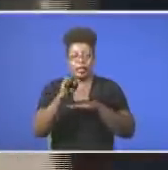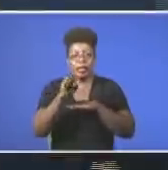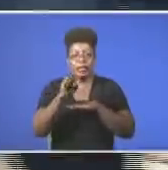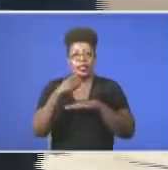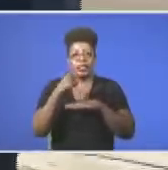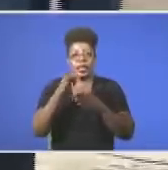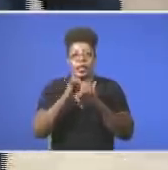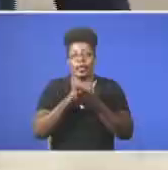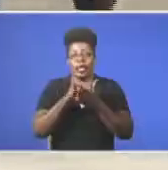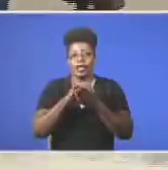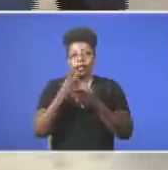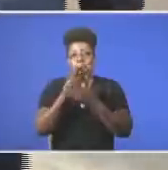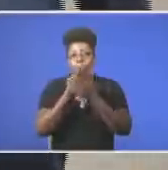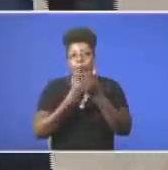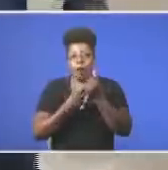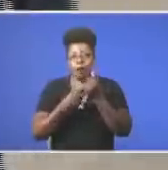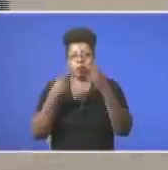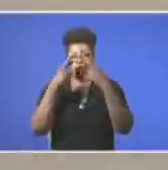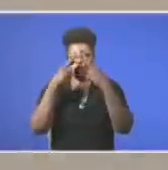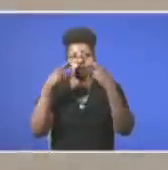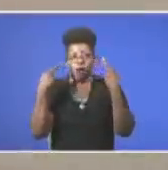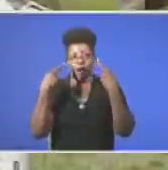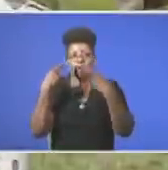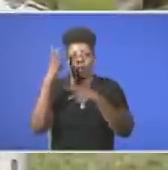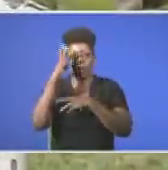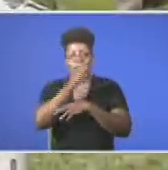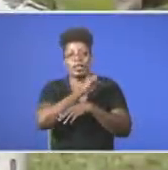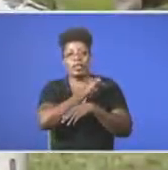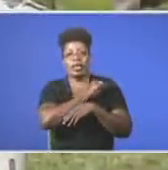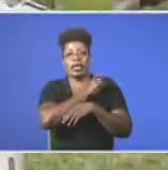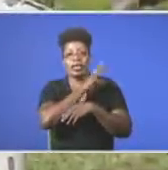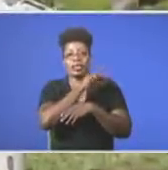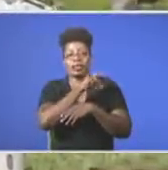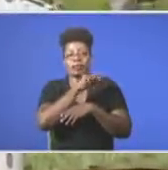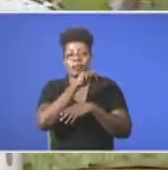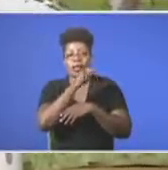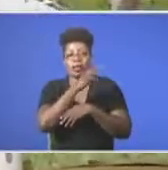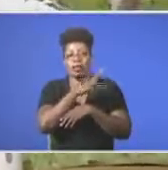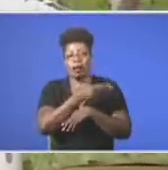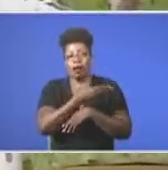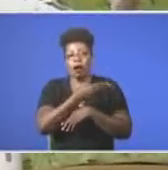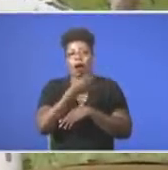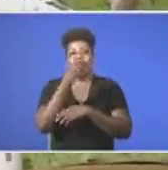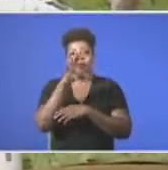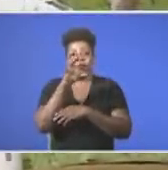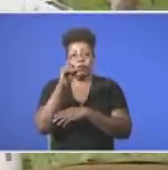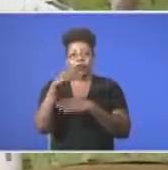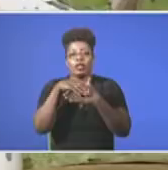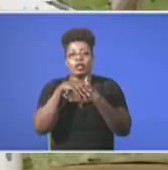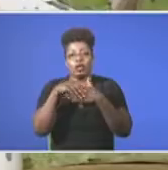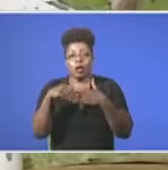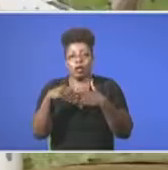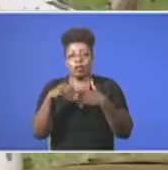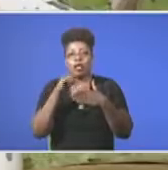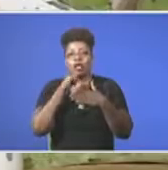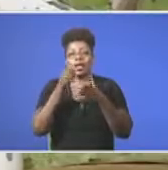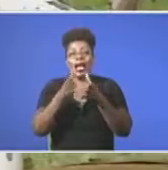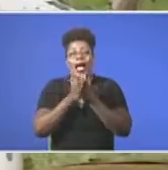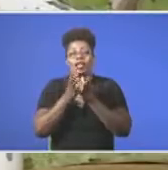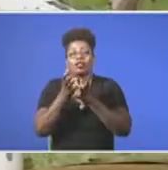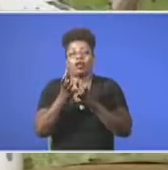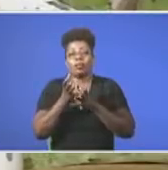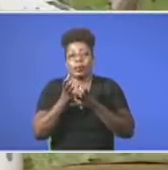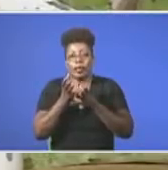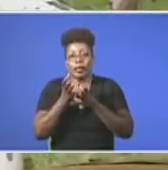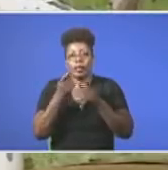July 17th, the two robbed Wesley Smith of $50. Anita McDonald and Dante Raleigh were not required to enter a plea. They were remanded to the Bahamas Department